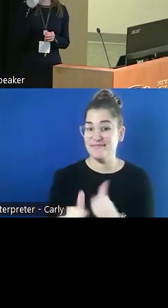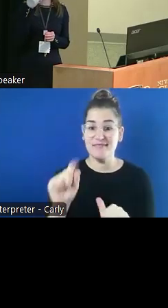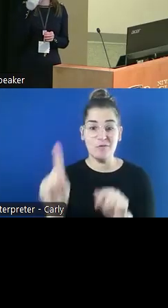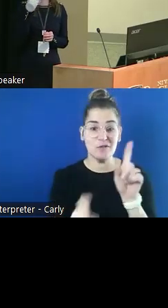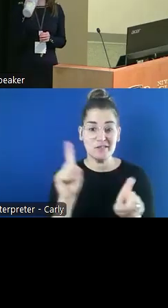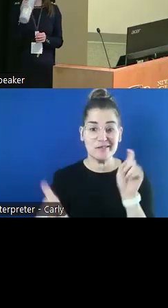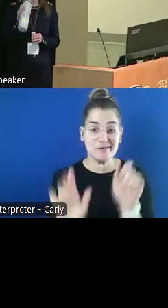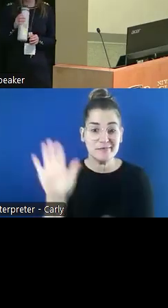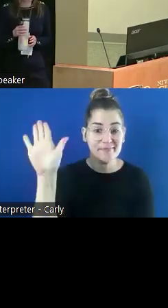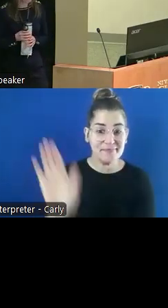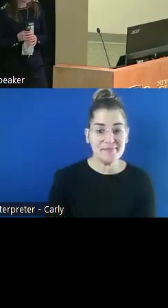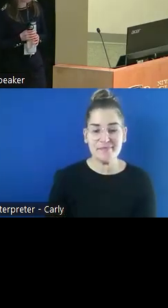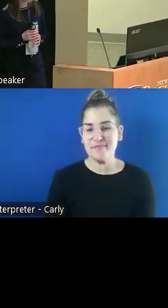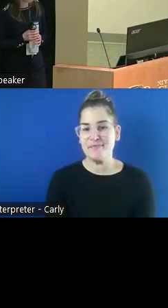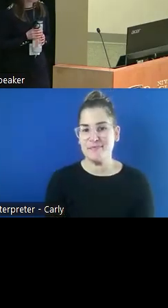here.